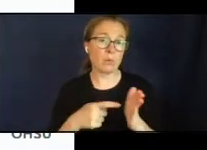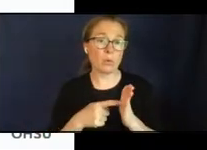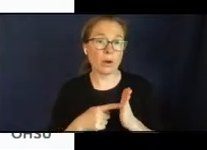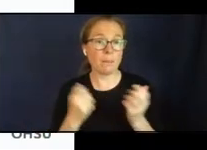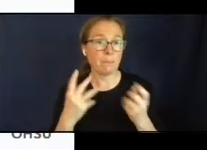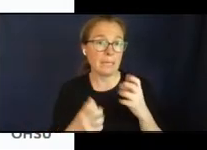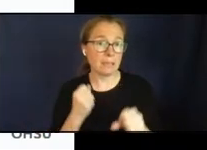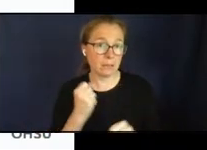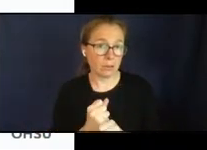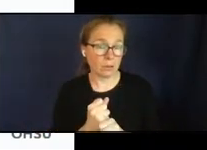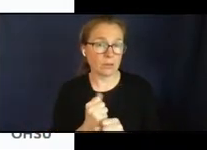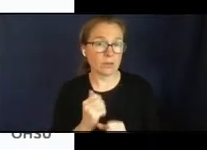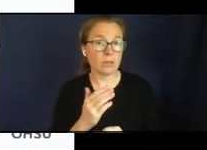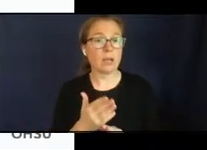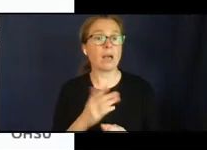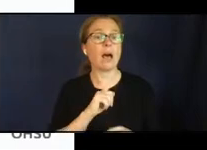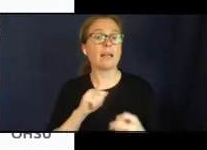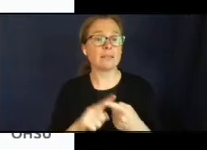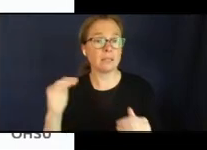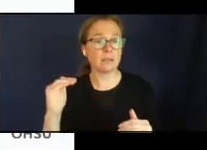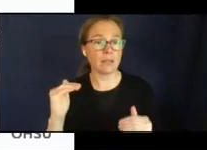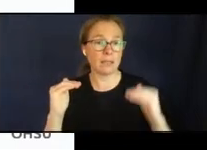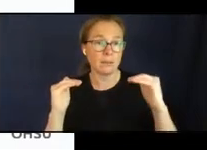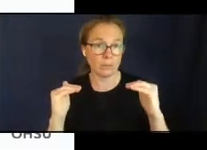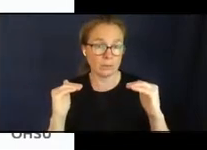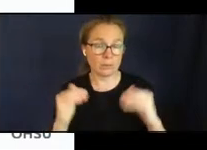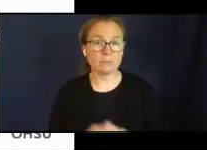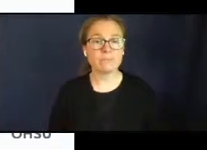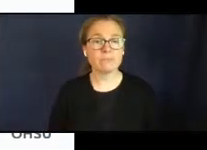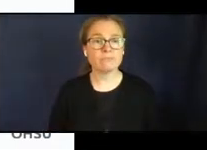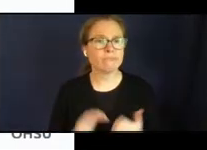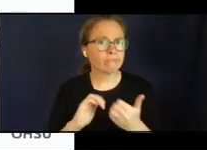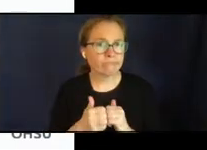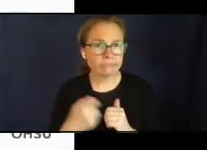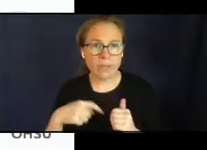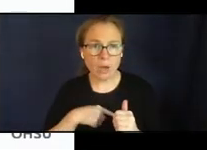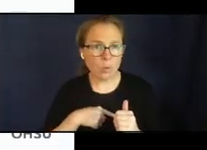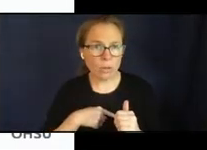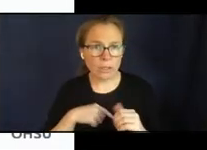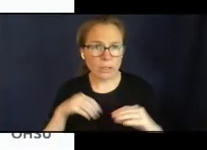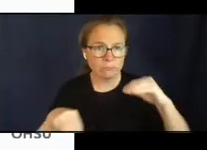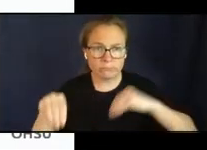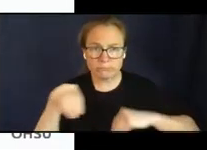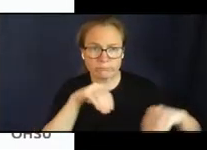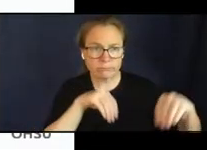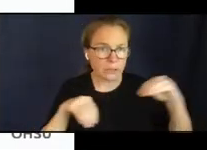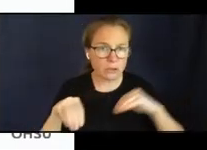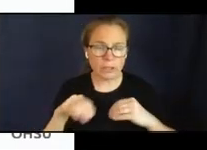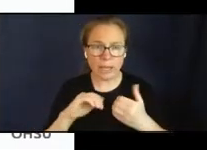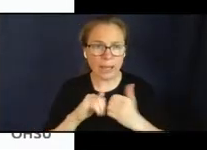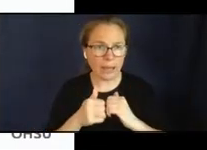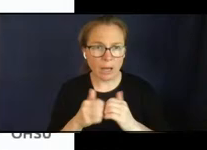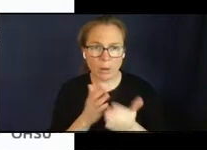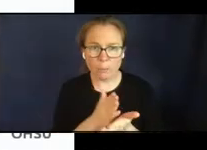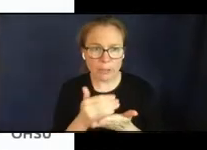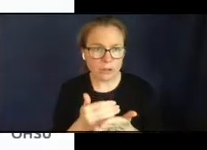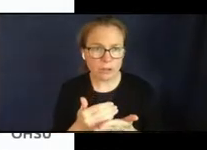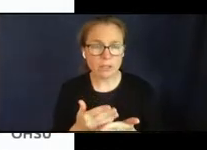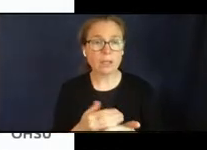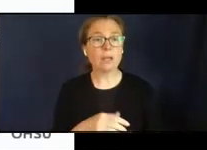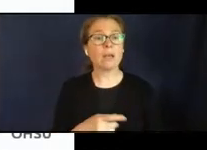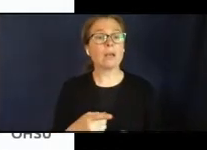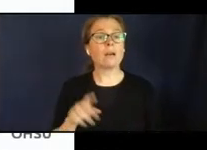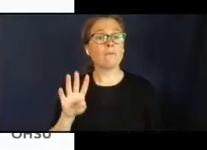we put this together, just to give a sense of this, is we have also moved, as we speak, we're moving from 47